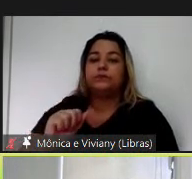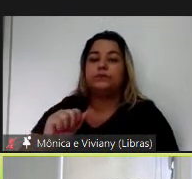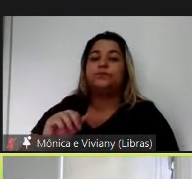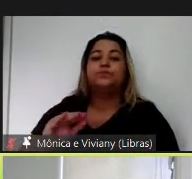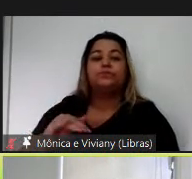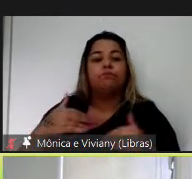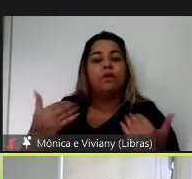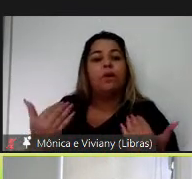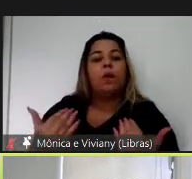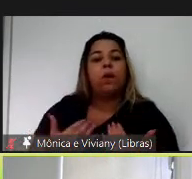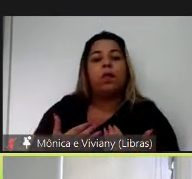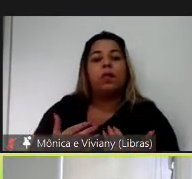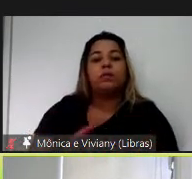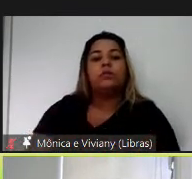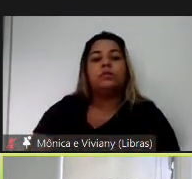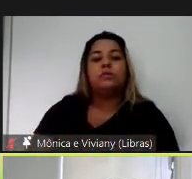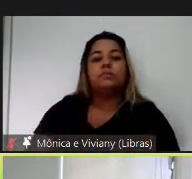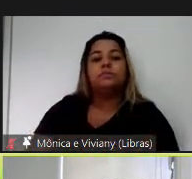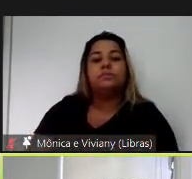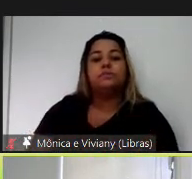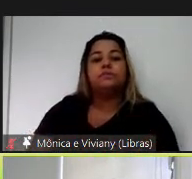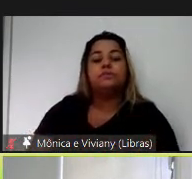these units.